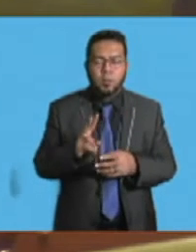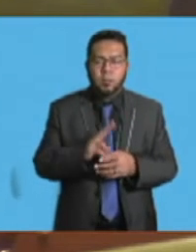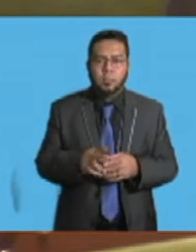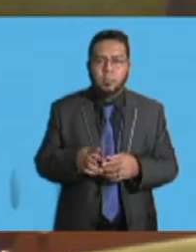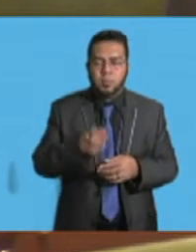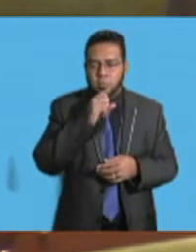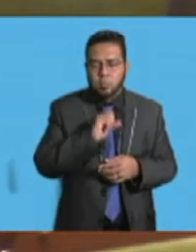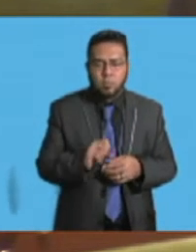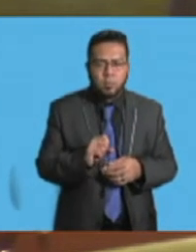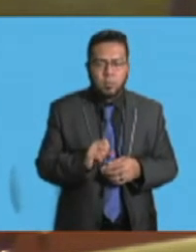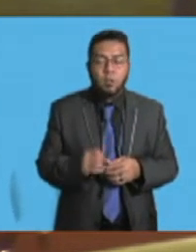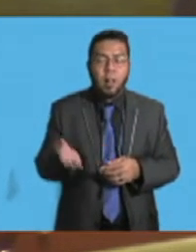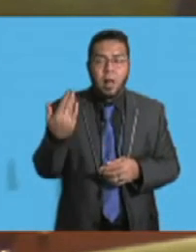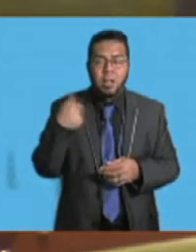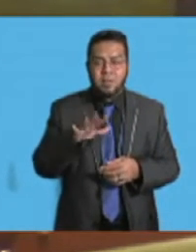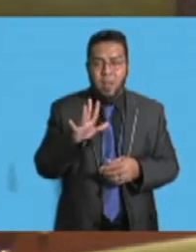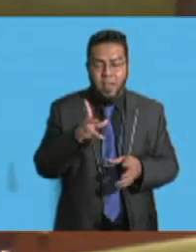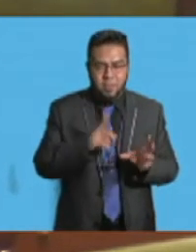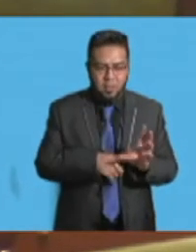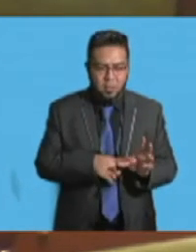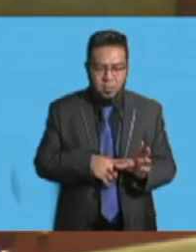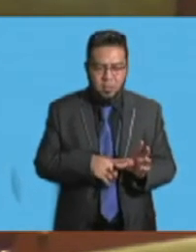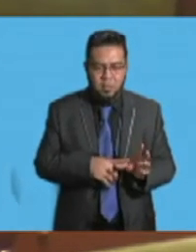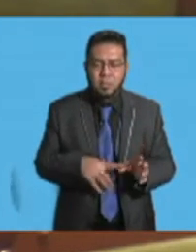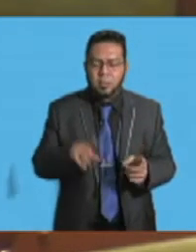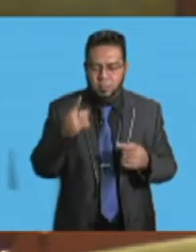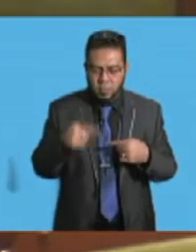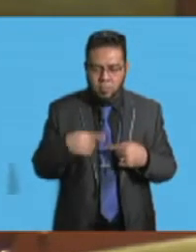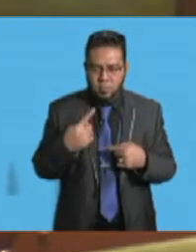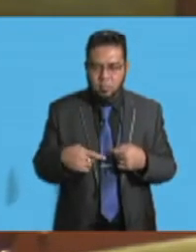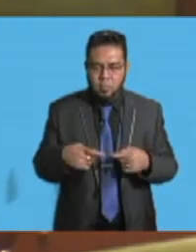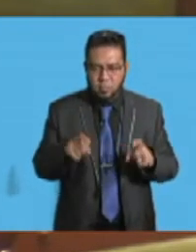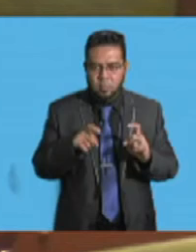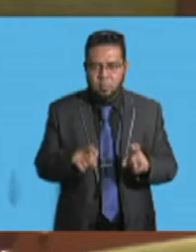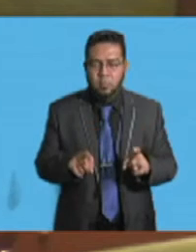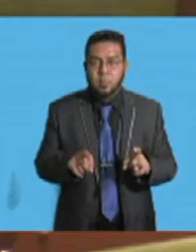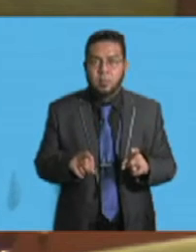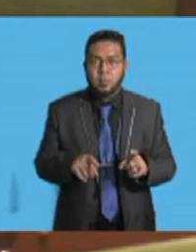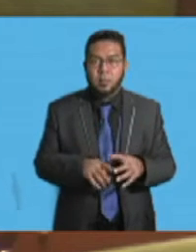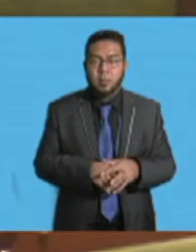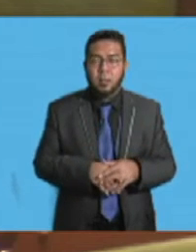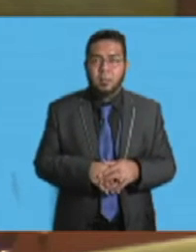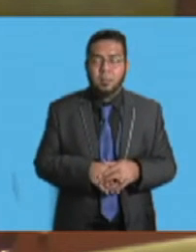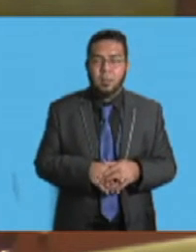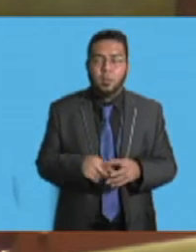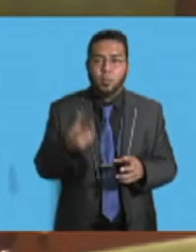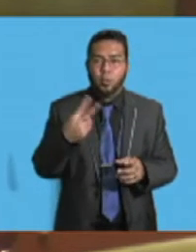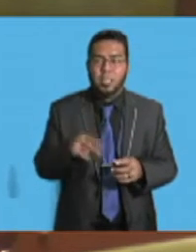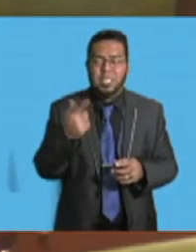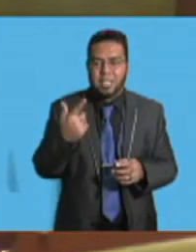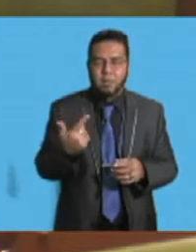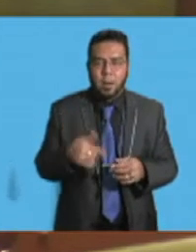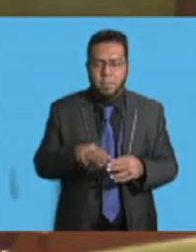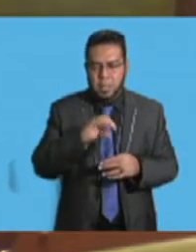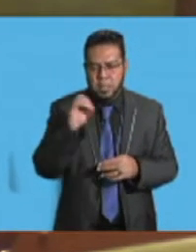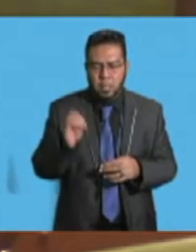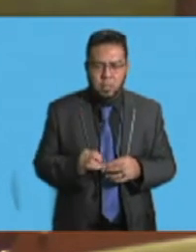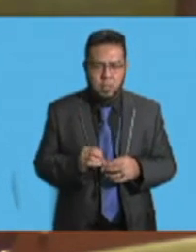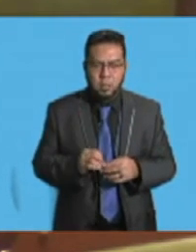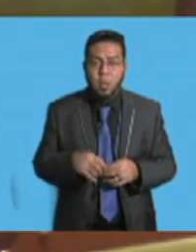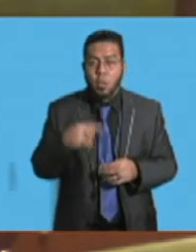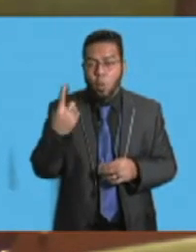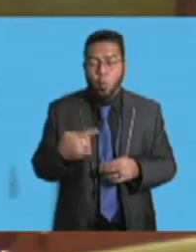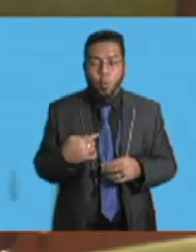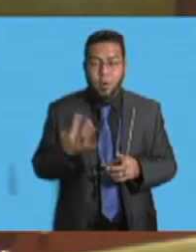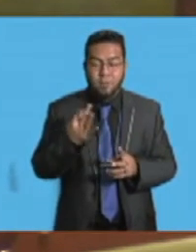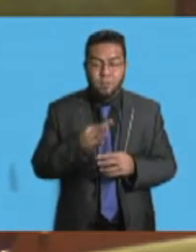for the last 5 years have been consistently increasing at an annual average rate of 27%. The only fresh